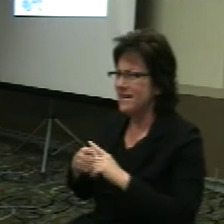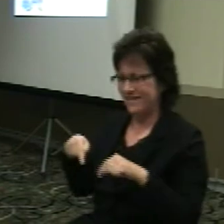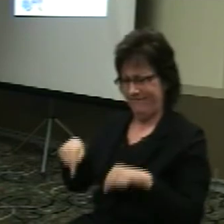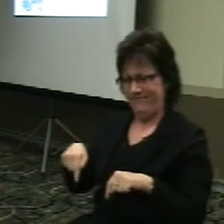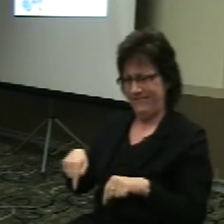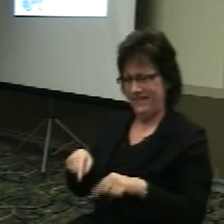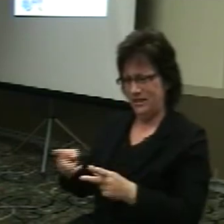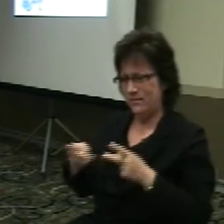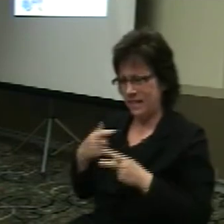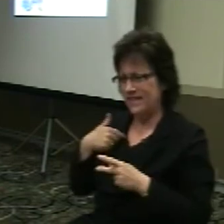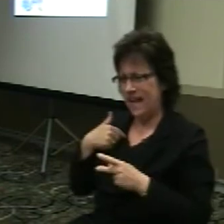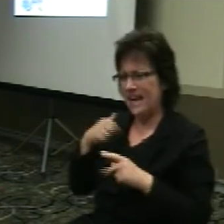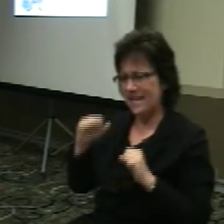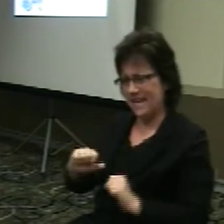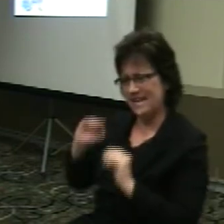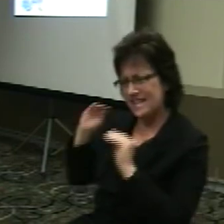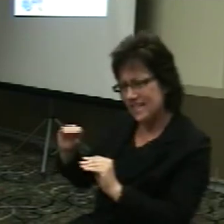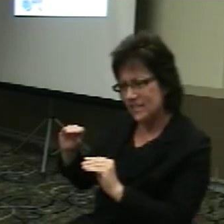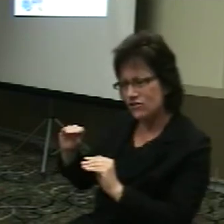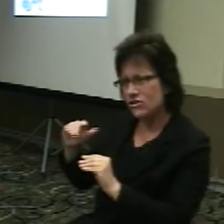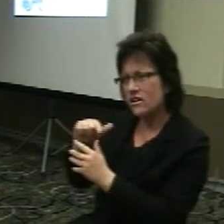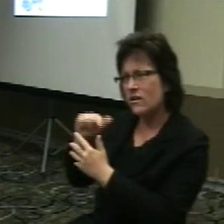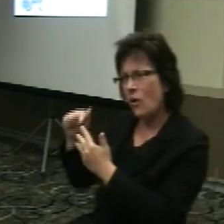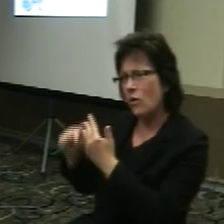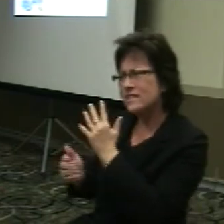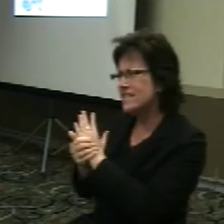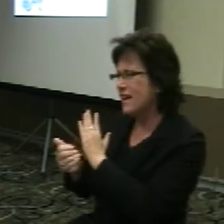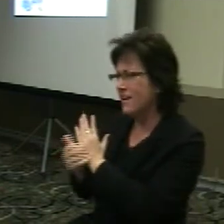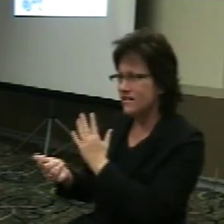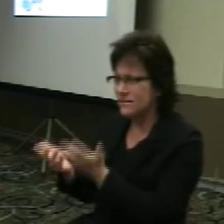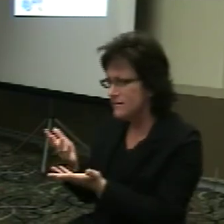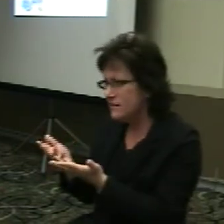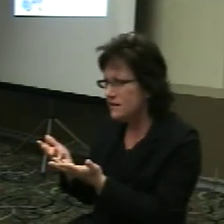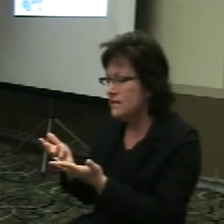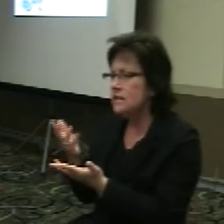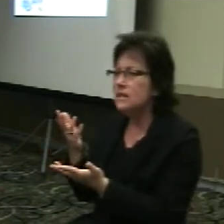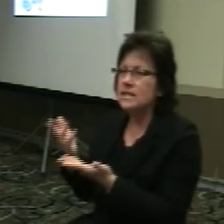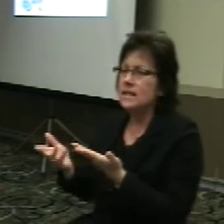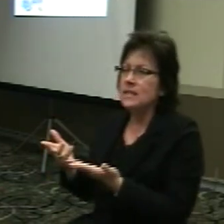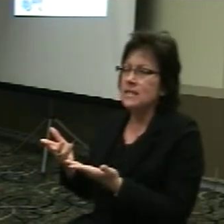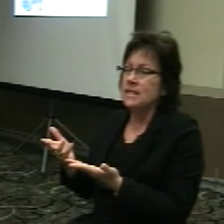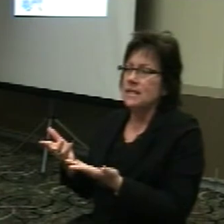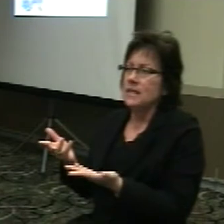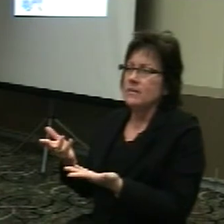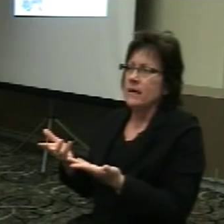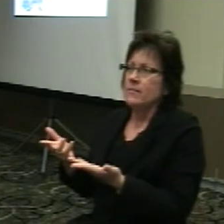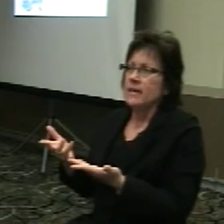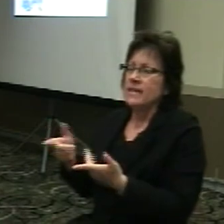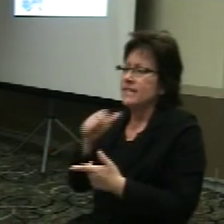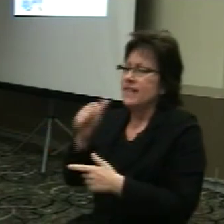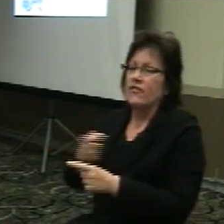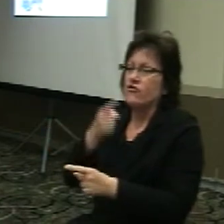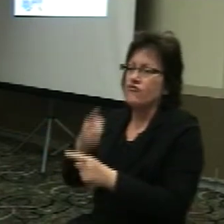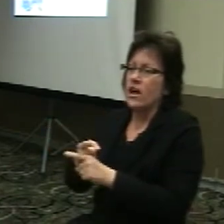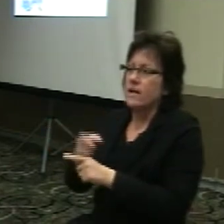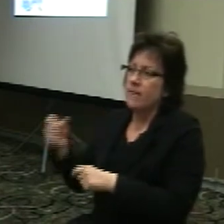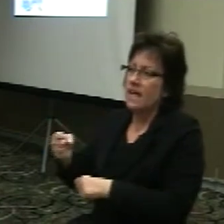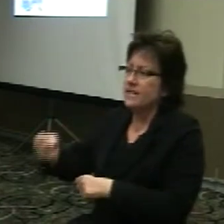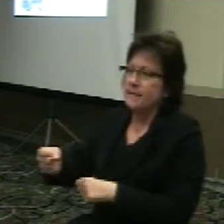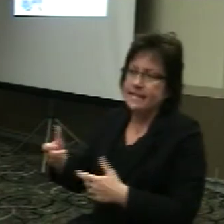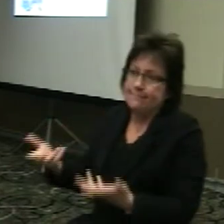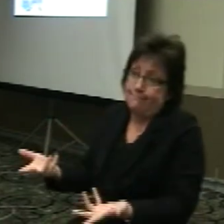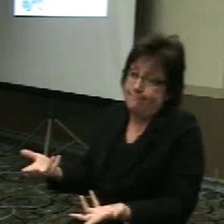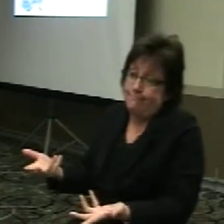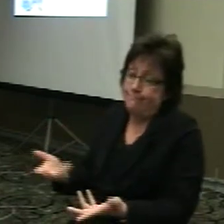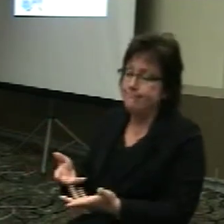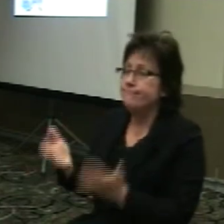the place that I can actually teach these skills? And that might say this may not be the right placement. The other issue is, does